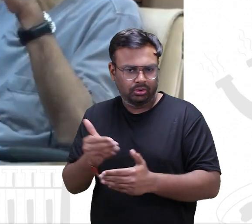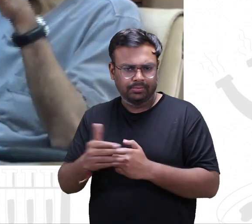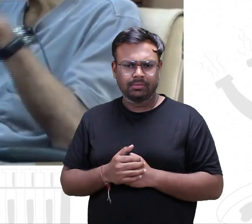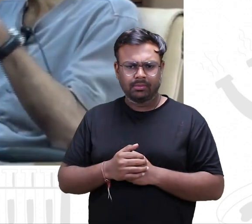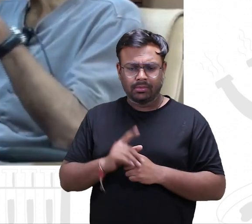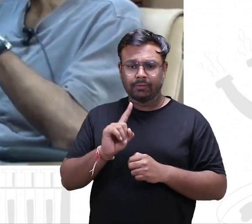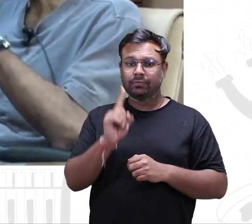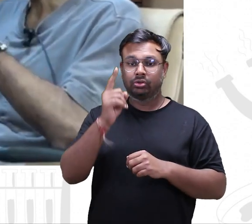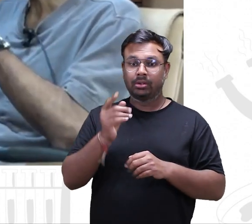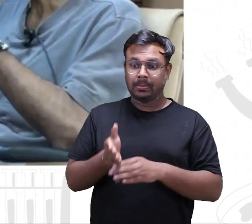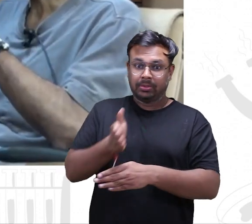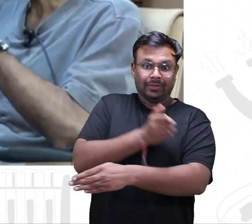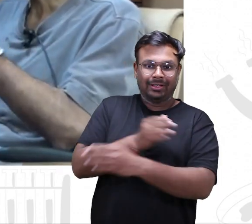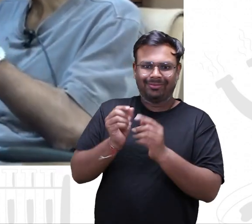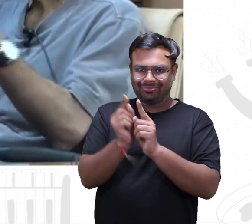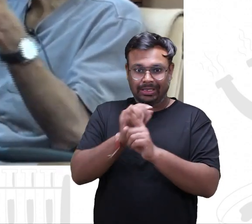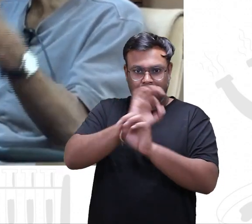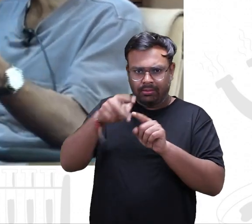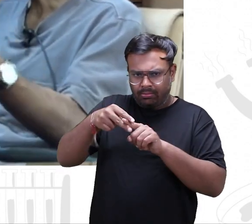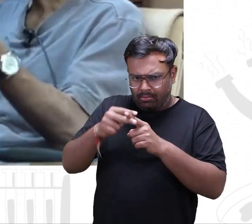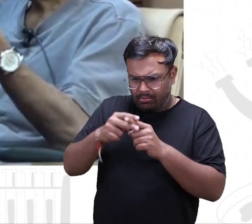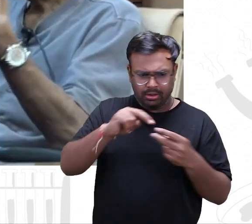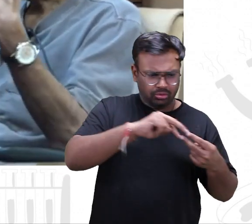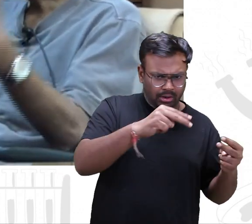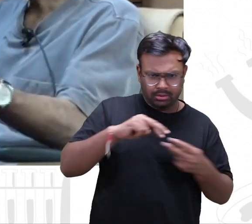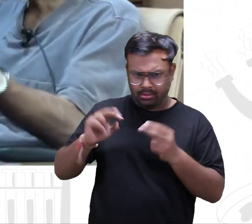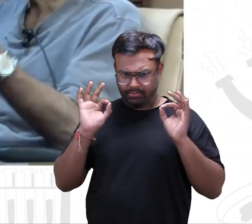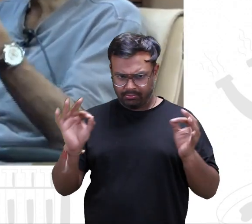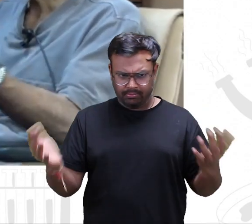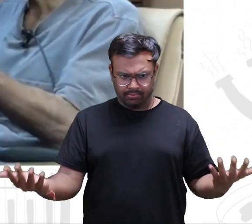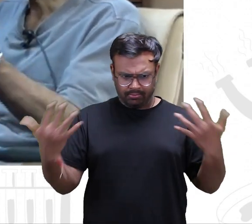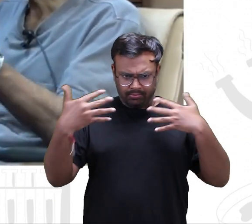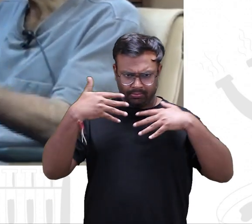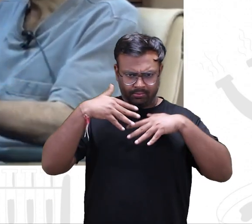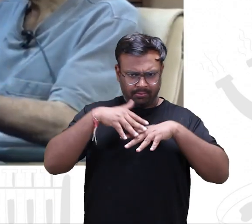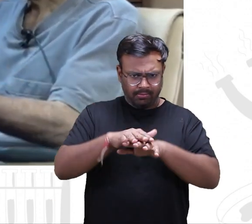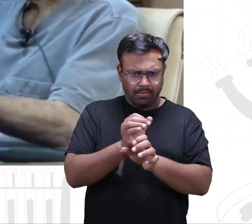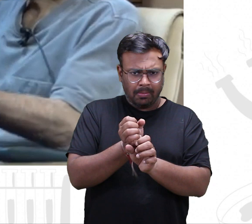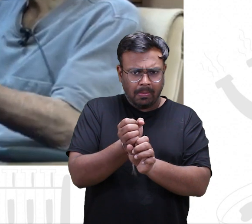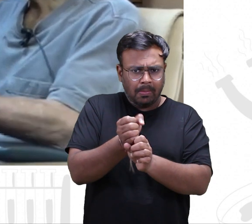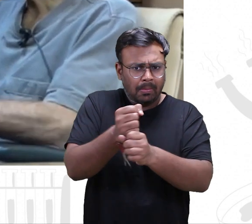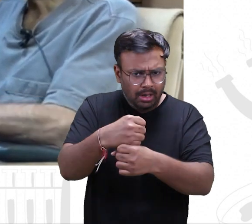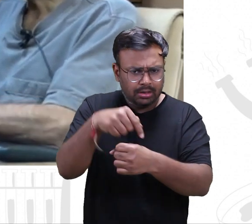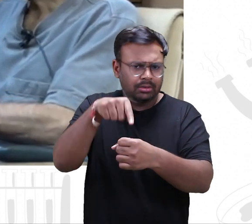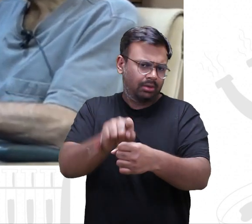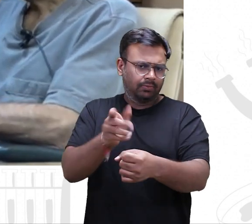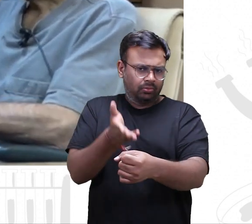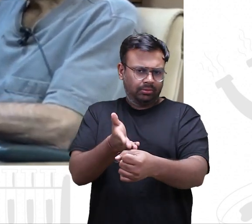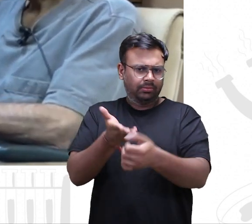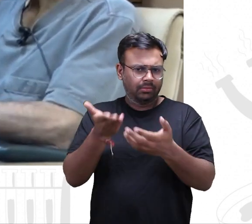essentially this will operate on top of existing crops. So you find a good hybrid with all the properties that are